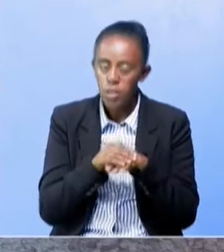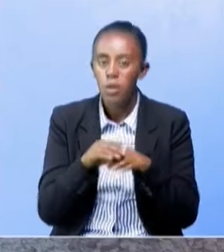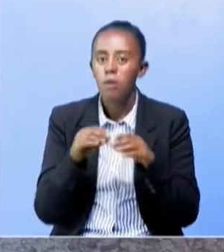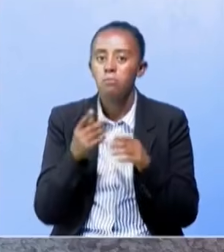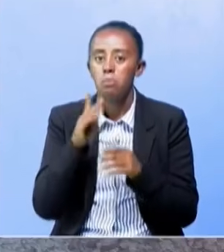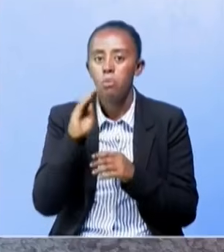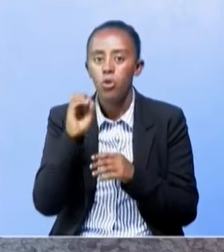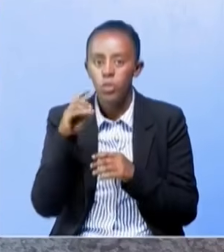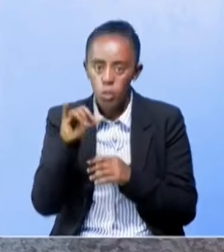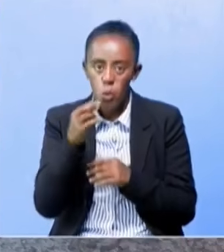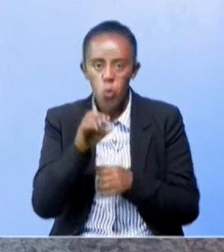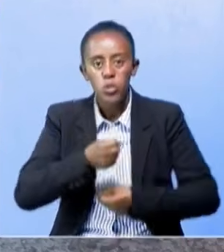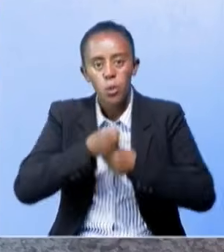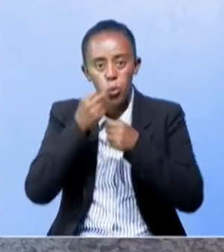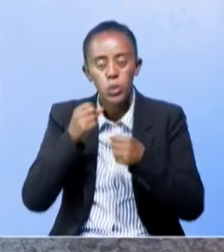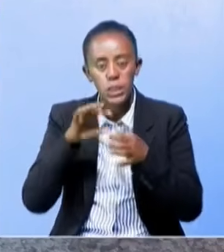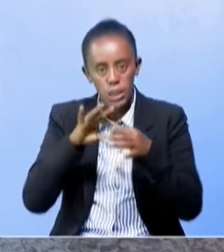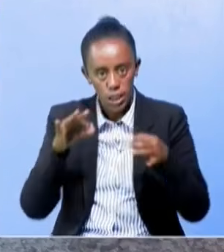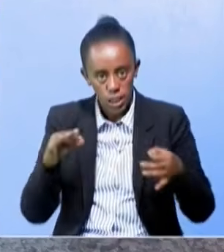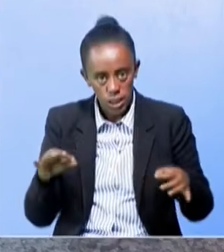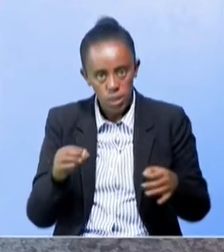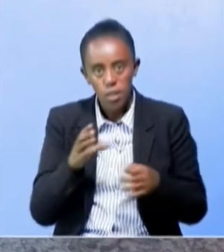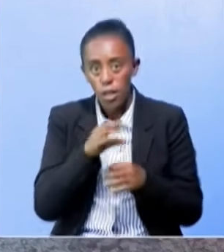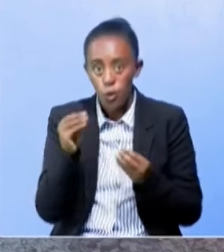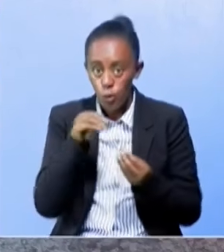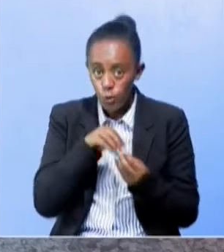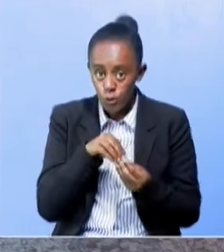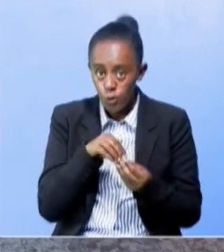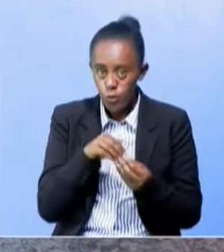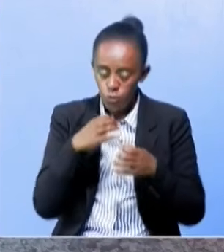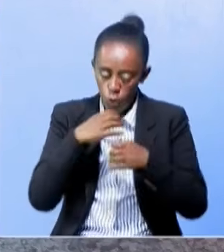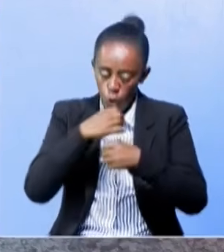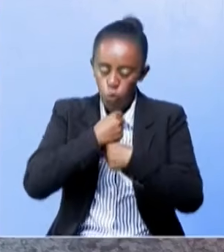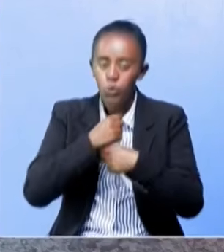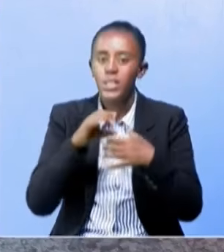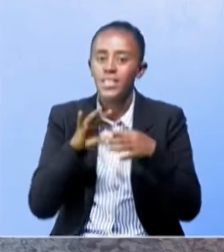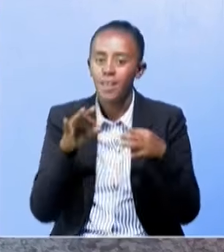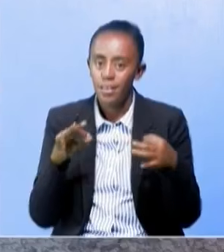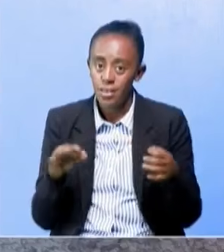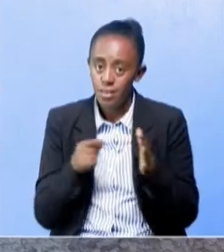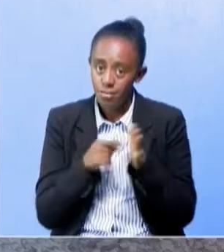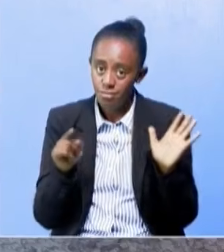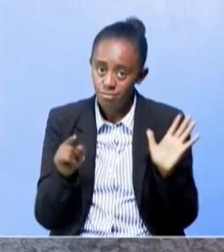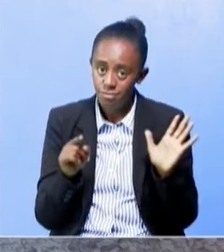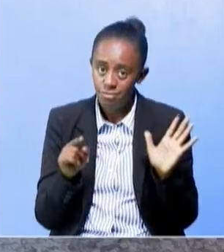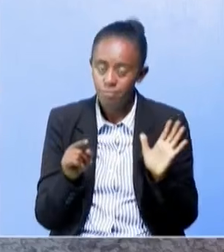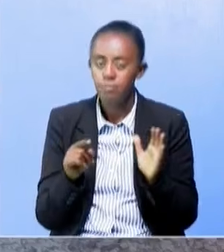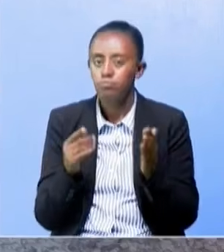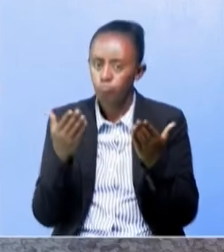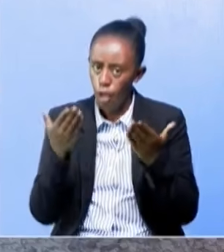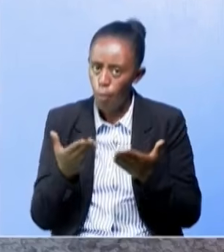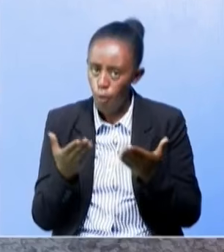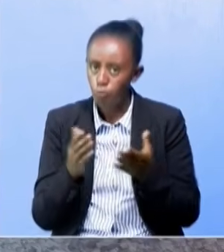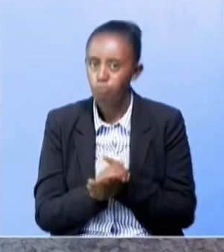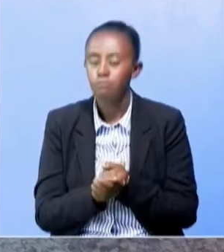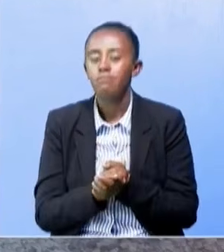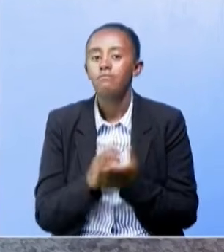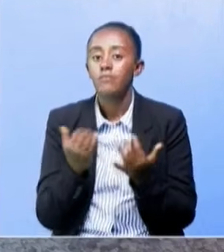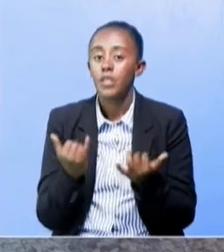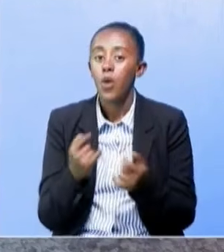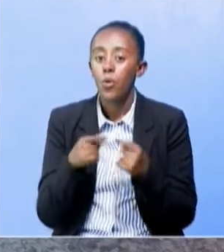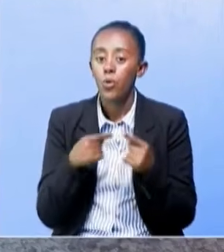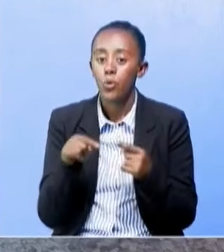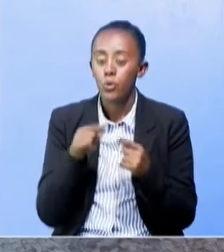body or supporting sentence, and also concluding sentence. Is it clear? Come on. Now we are going